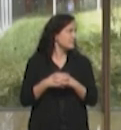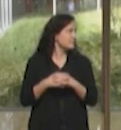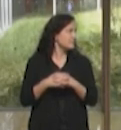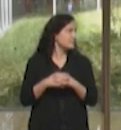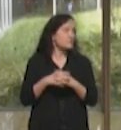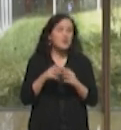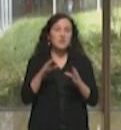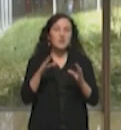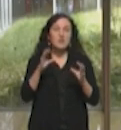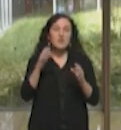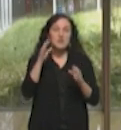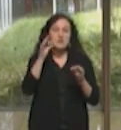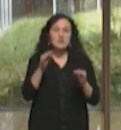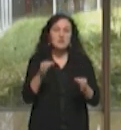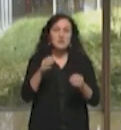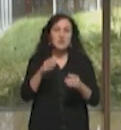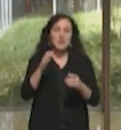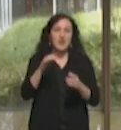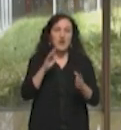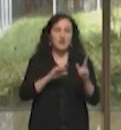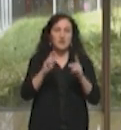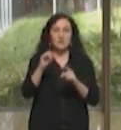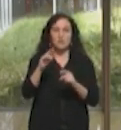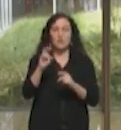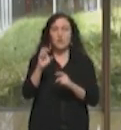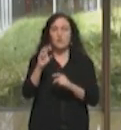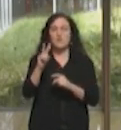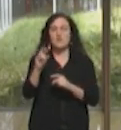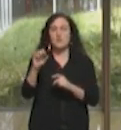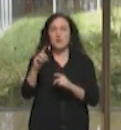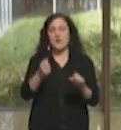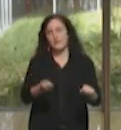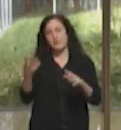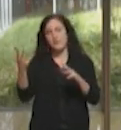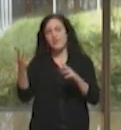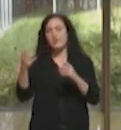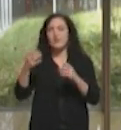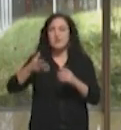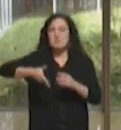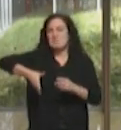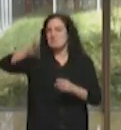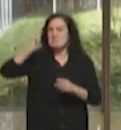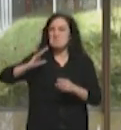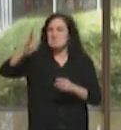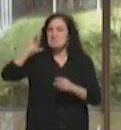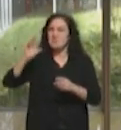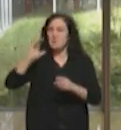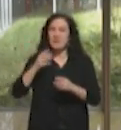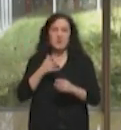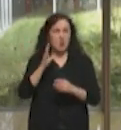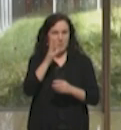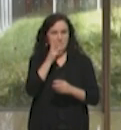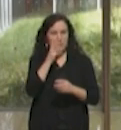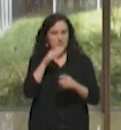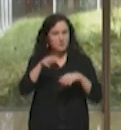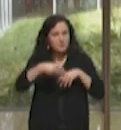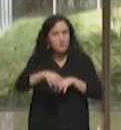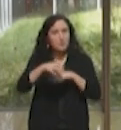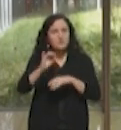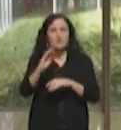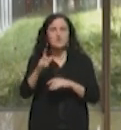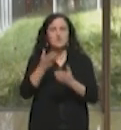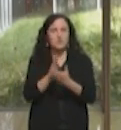back in time, back in history, back to when our mothers had a march for certain rights that we took for granted